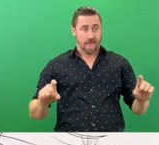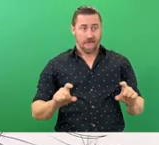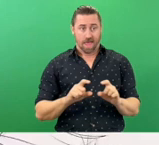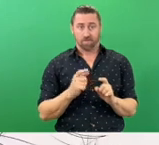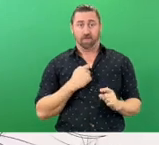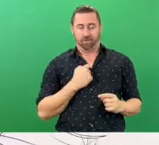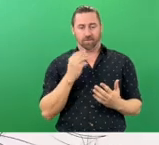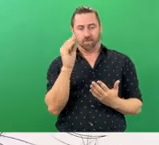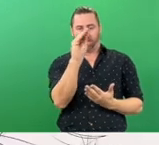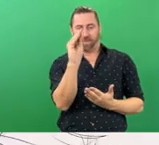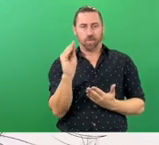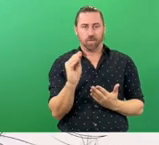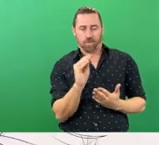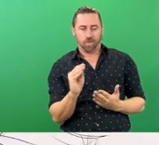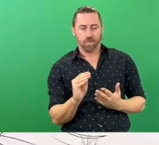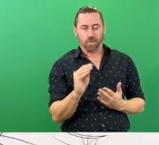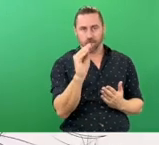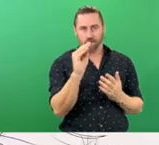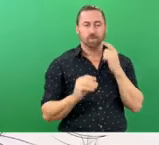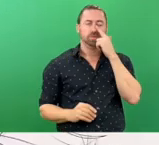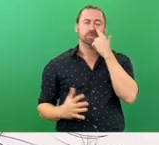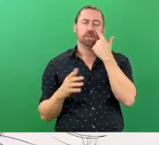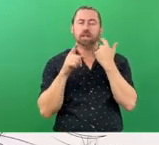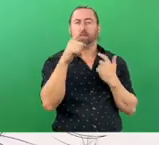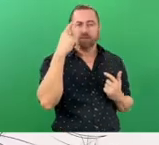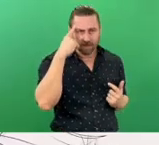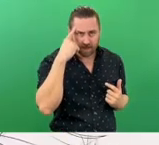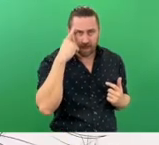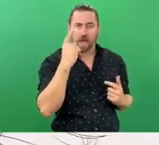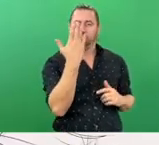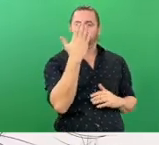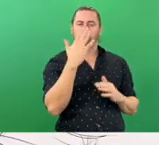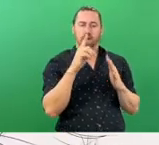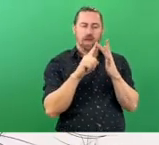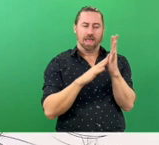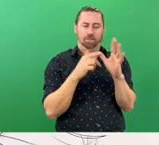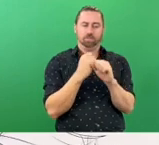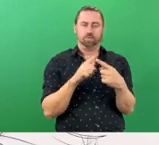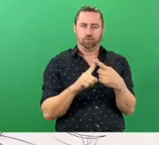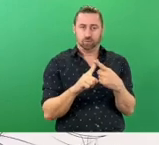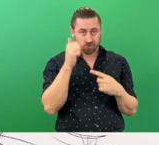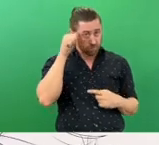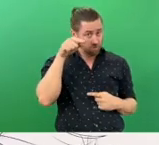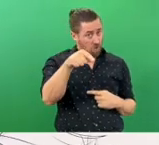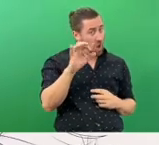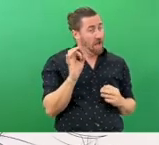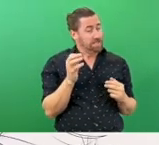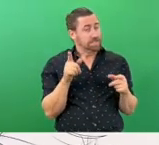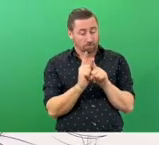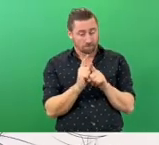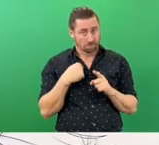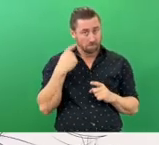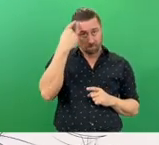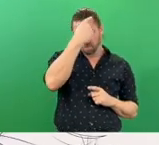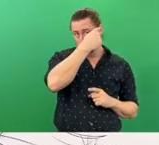One of the things that I would like you to try to do now is also think about that mirror image and the strangeness of the mirror image and the